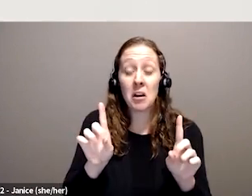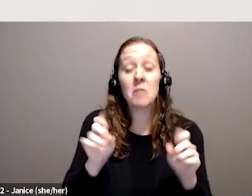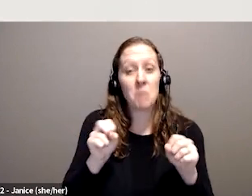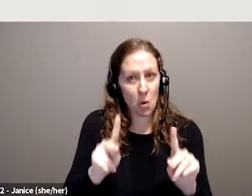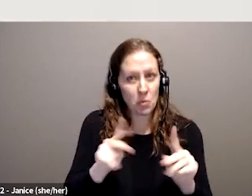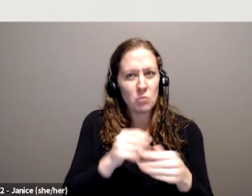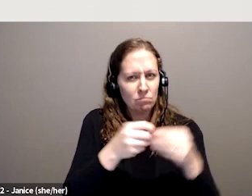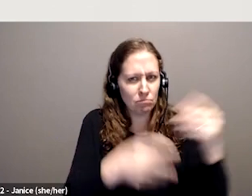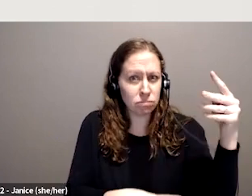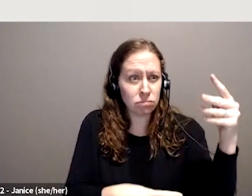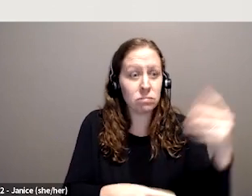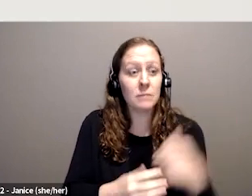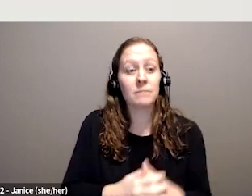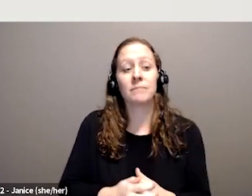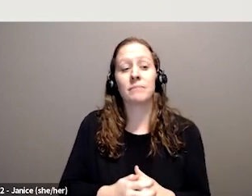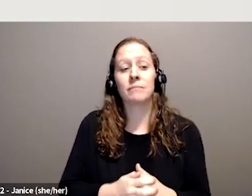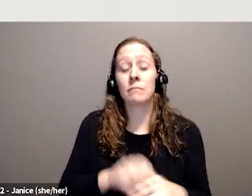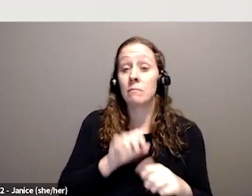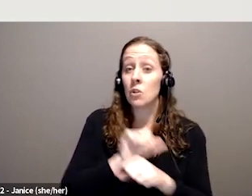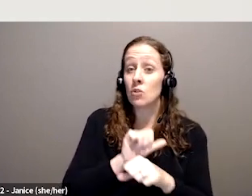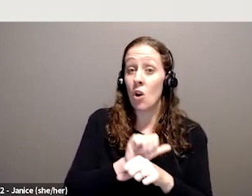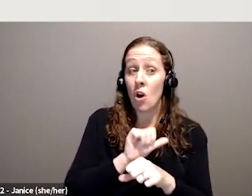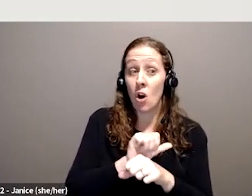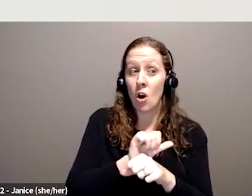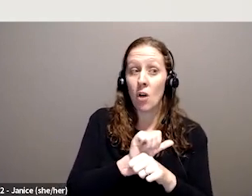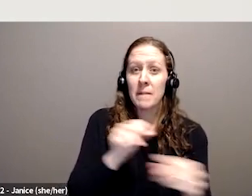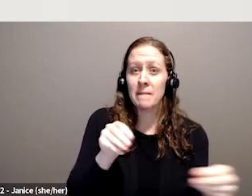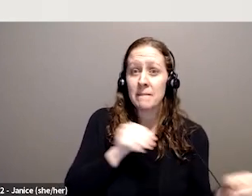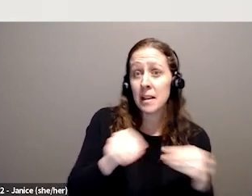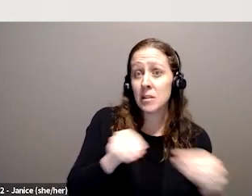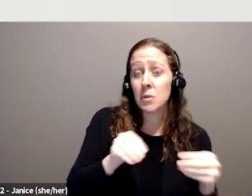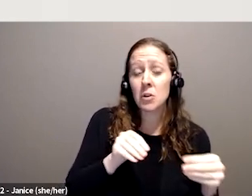more flexible and accessible work conditions,